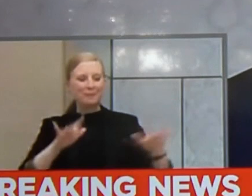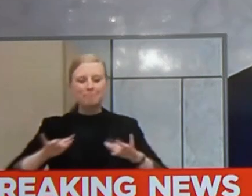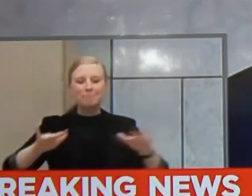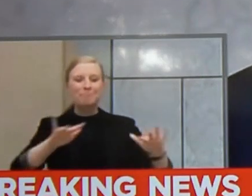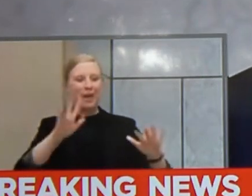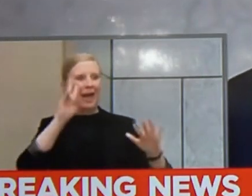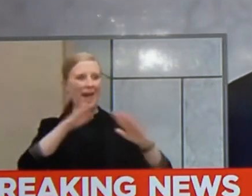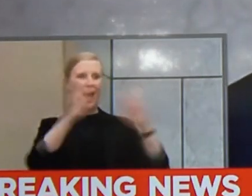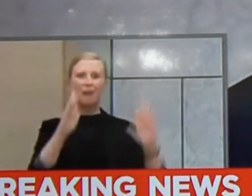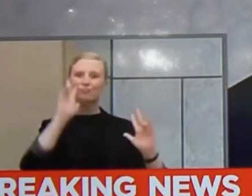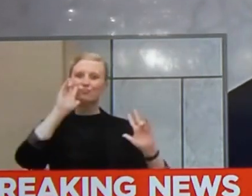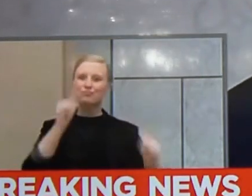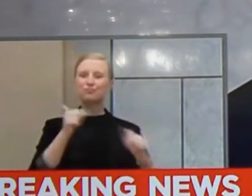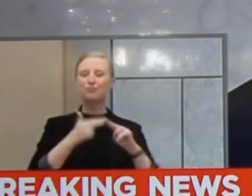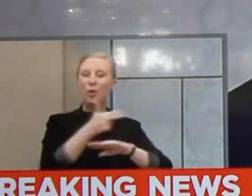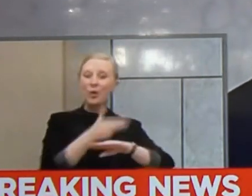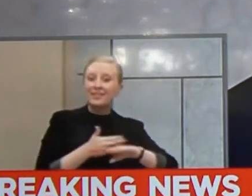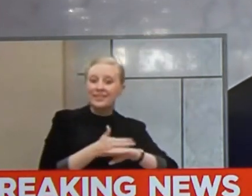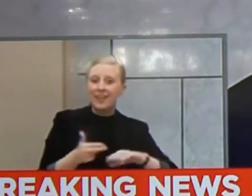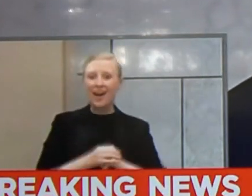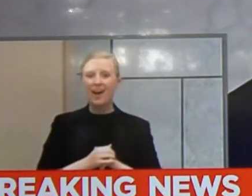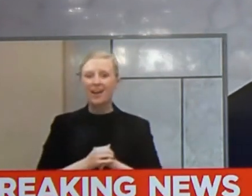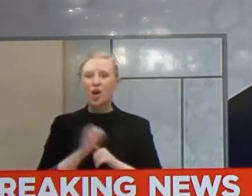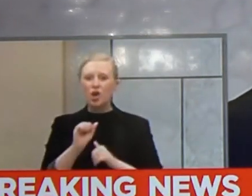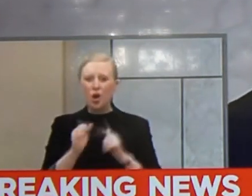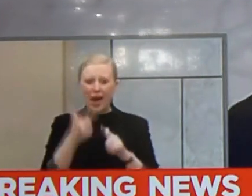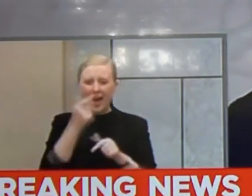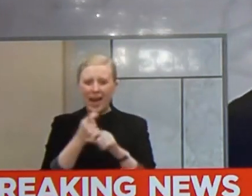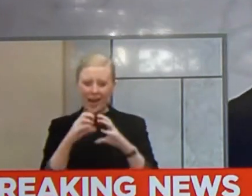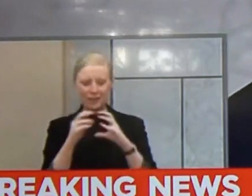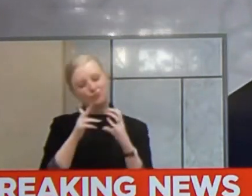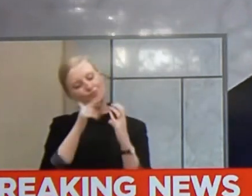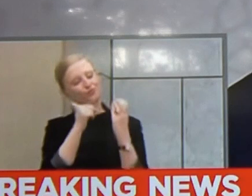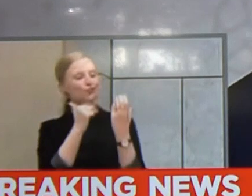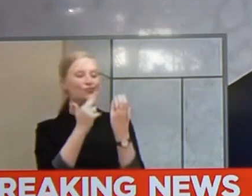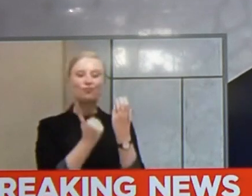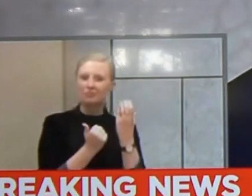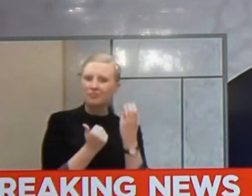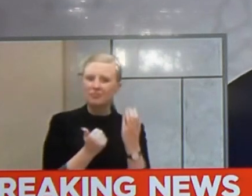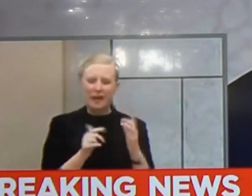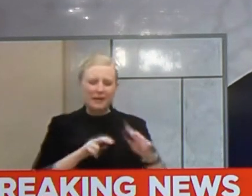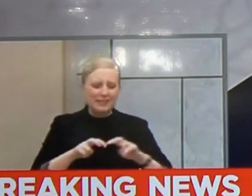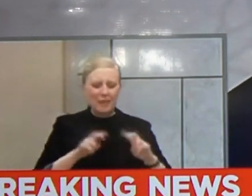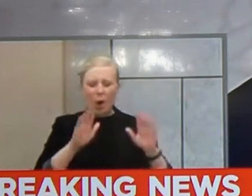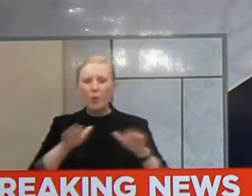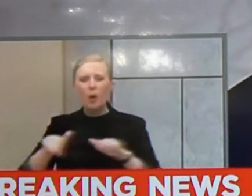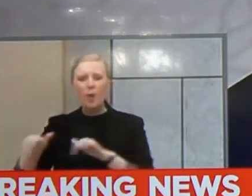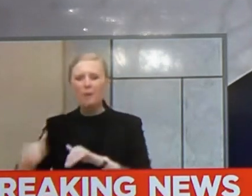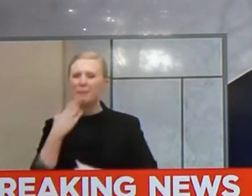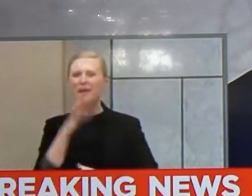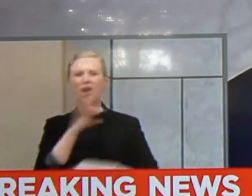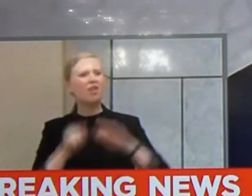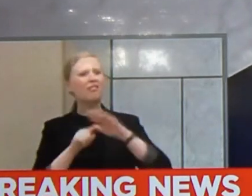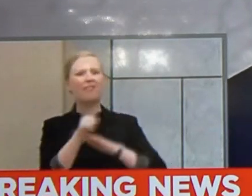But this Easter will be at home. People should not be getting in their cars and going to other places. But beyond that, on the other side of